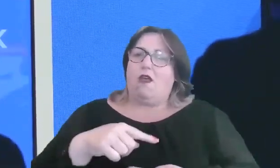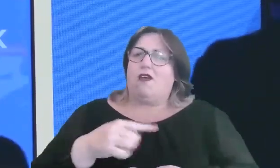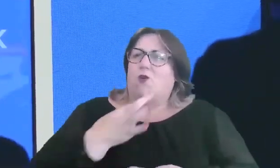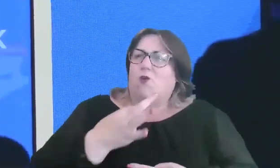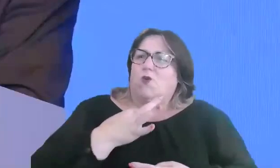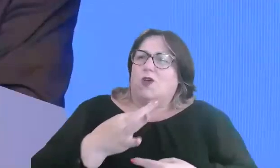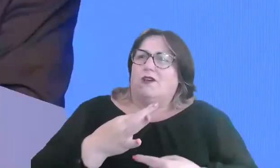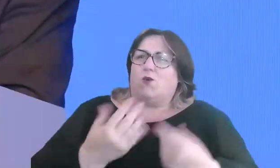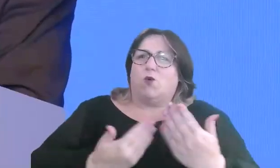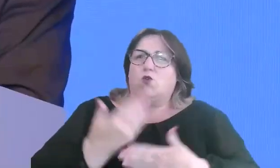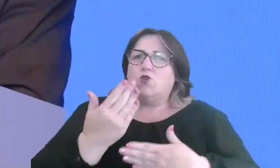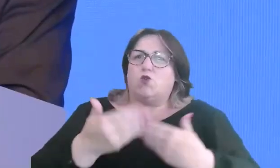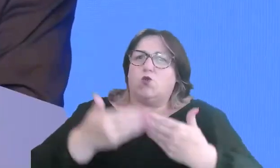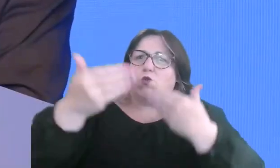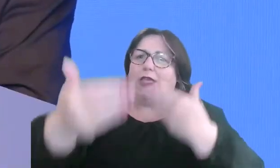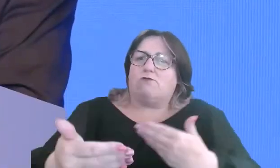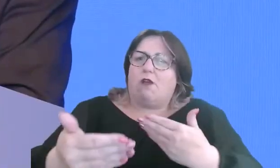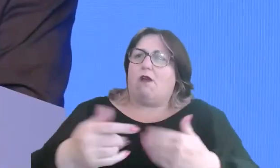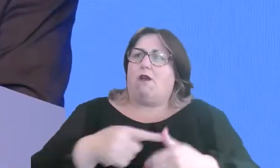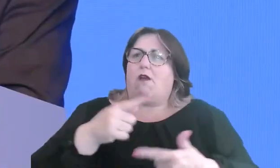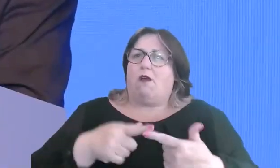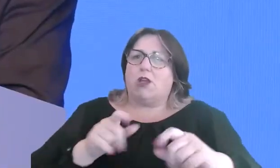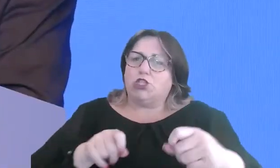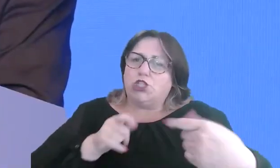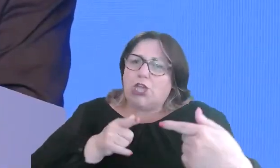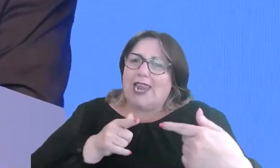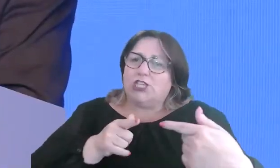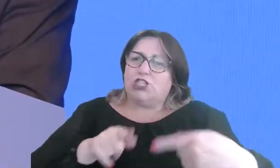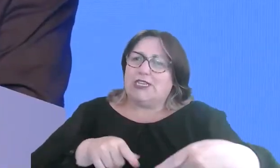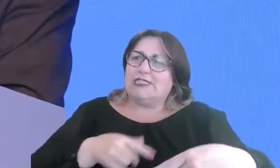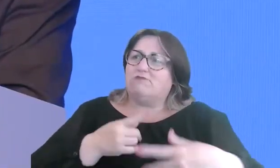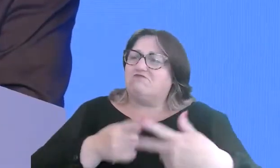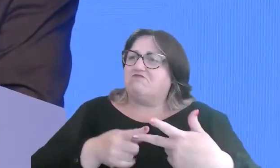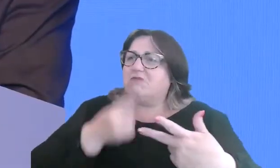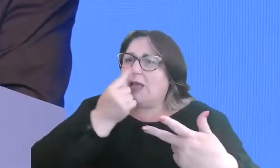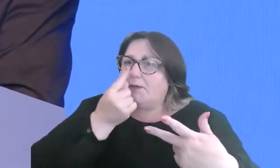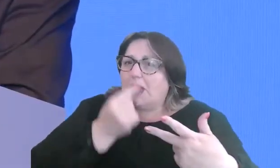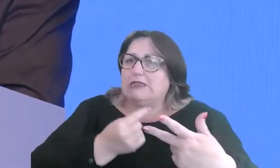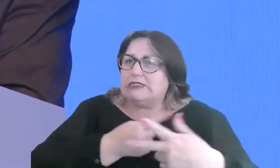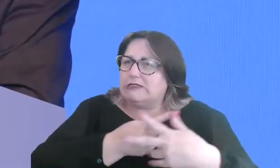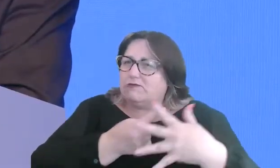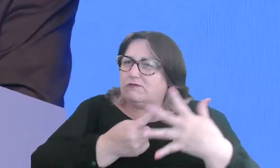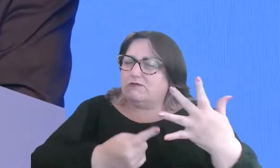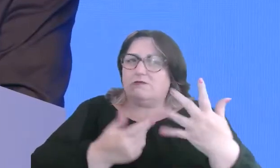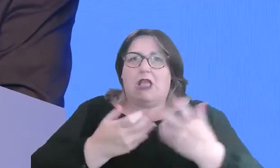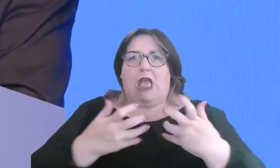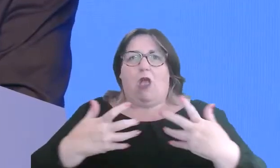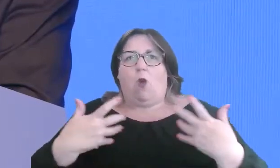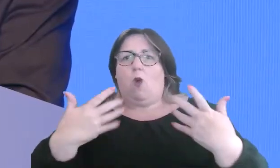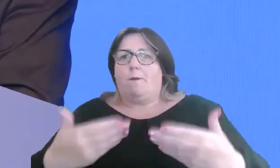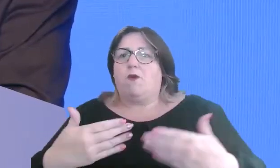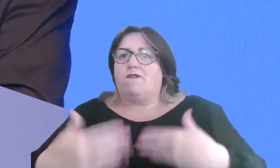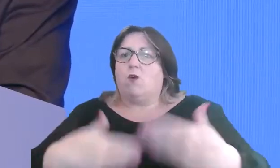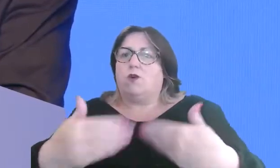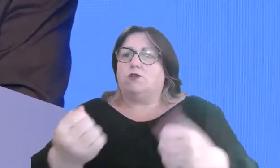are the challenges, what are our capabilities, and how do we make sure that as we go forward, our capabilities match